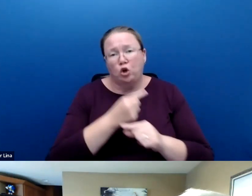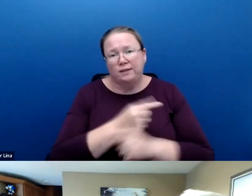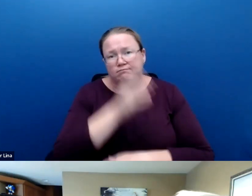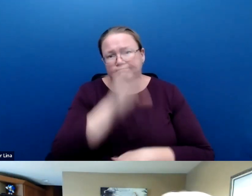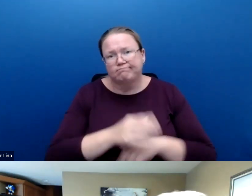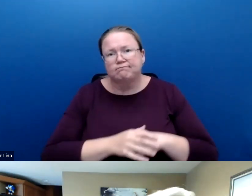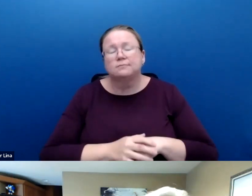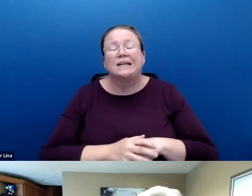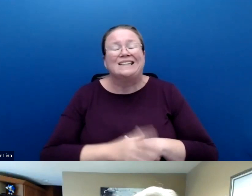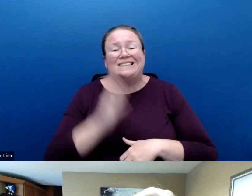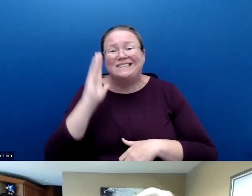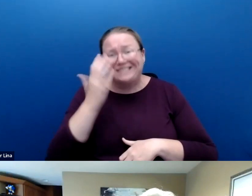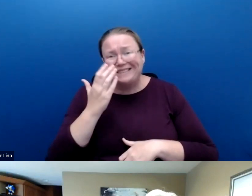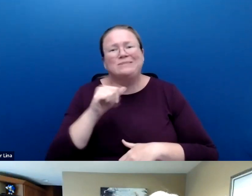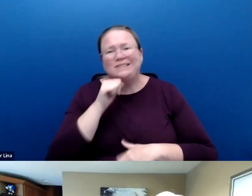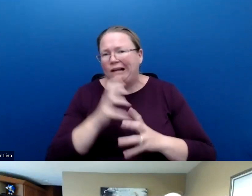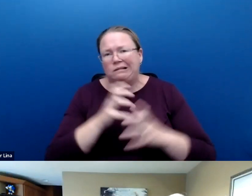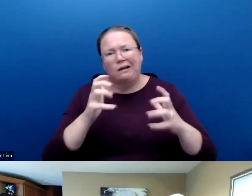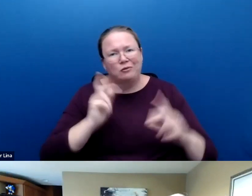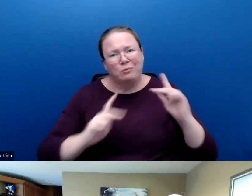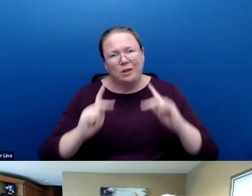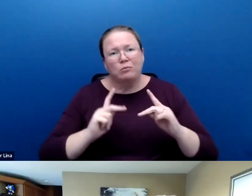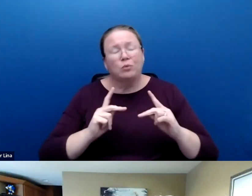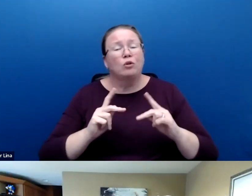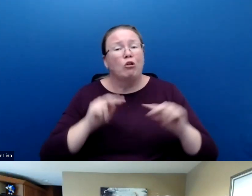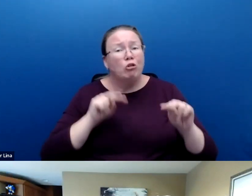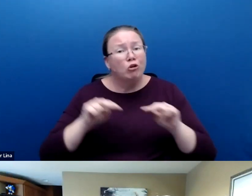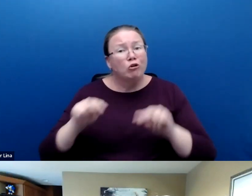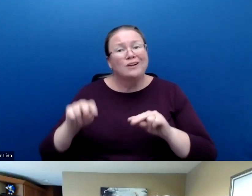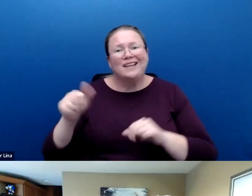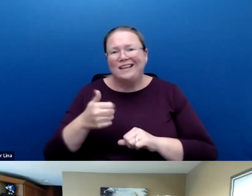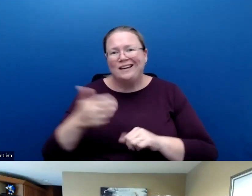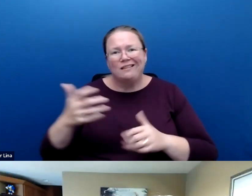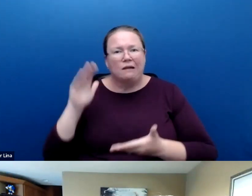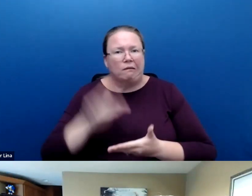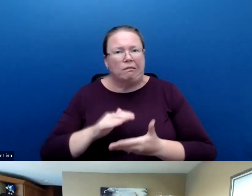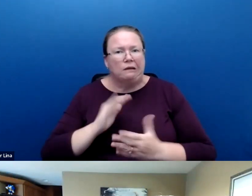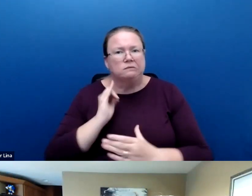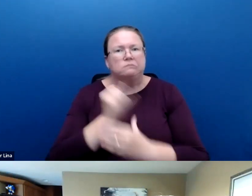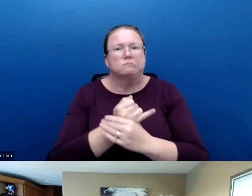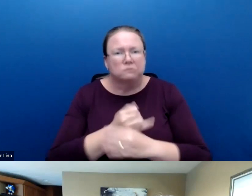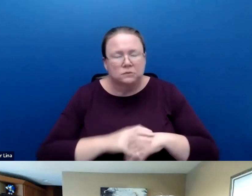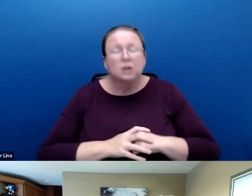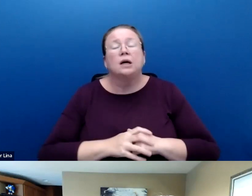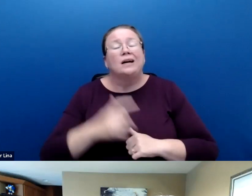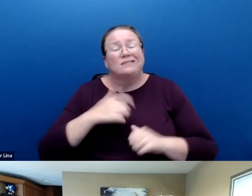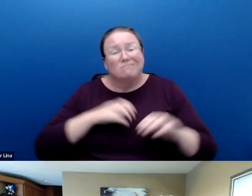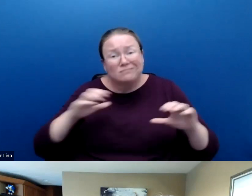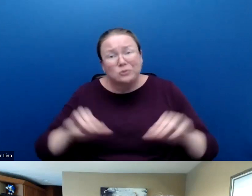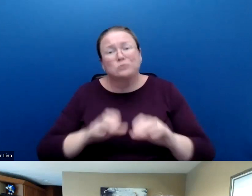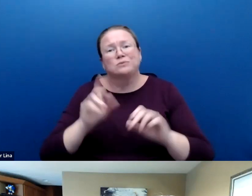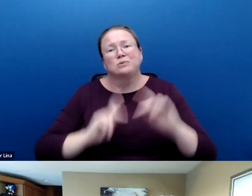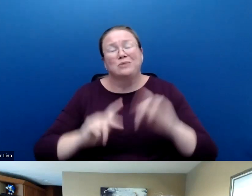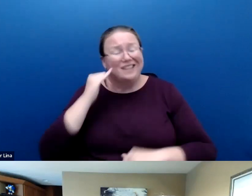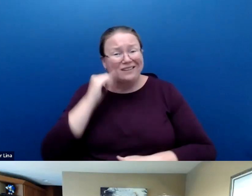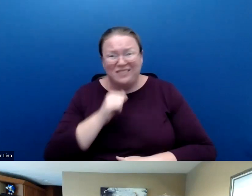directly. It appears that not a lot of people are looking at anything that is less invasive. And I encourage folks, you know, if they're